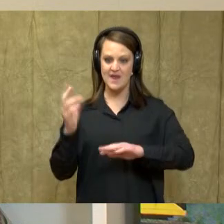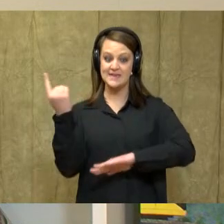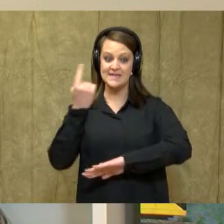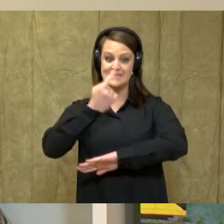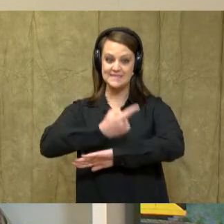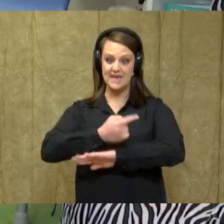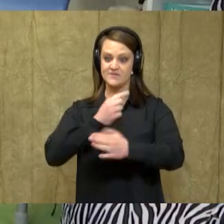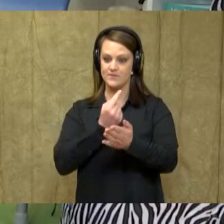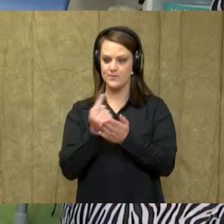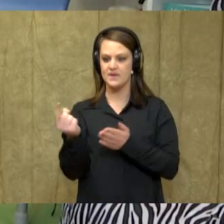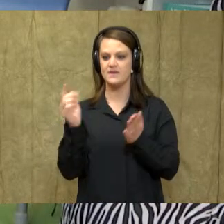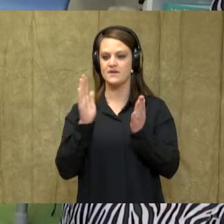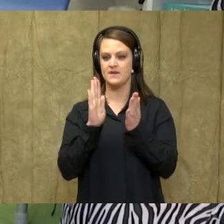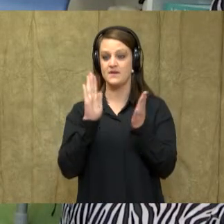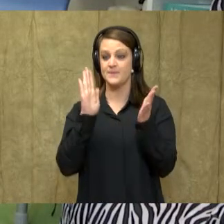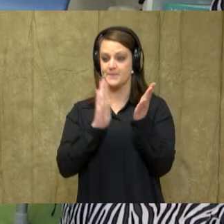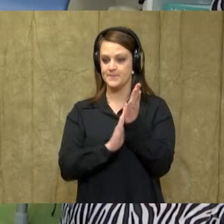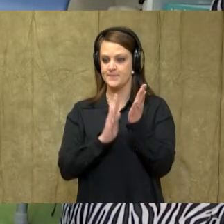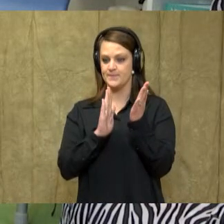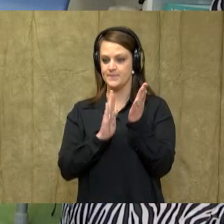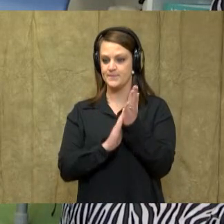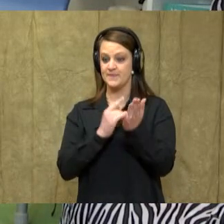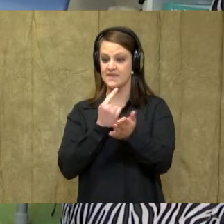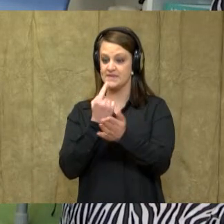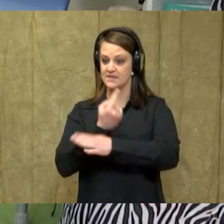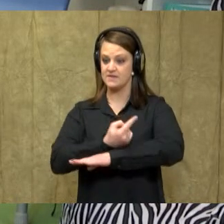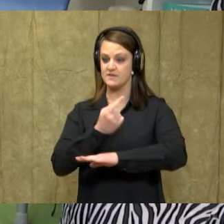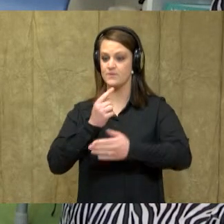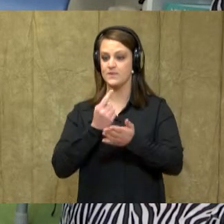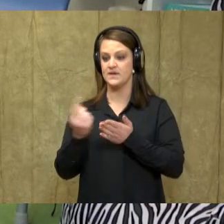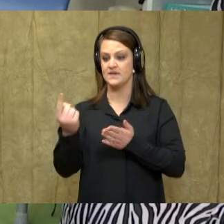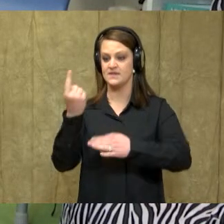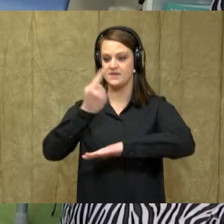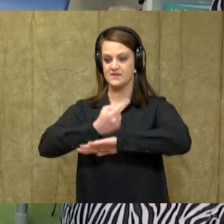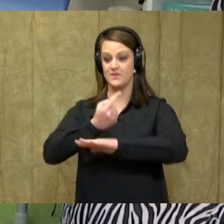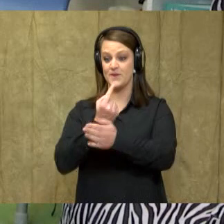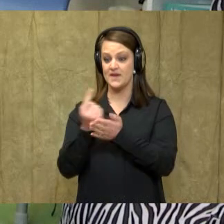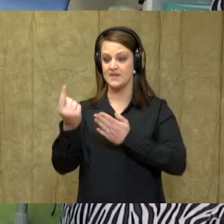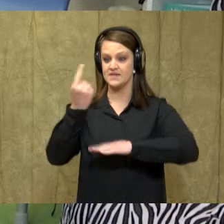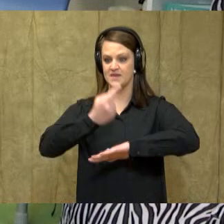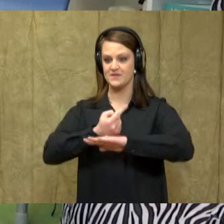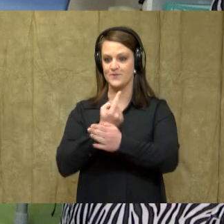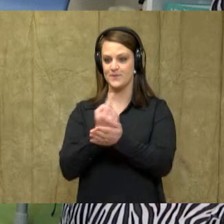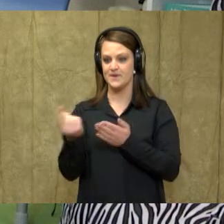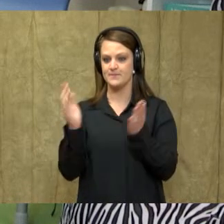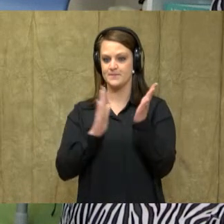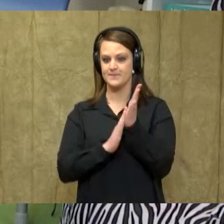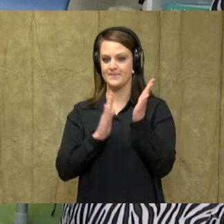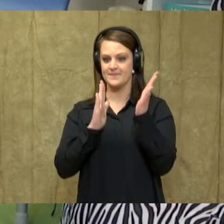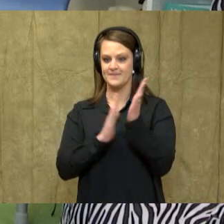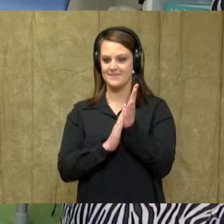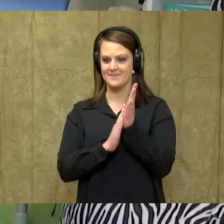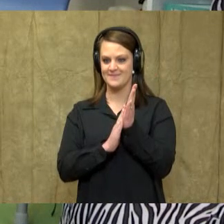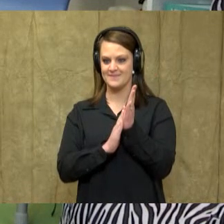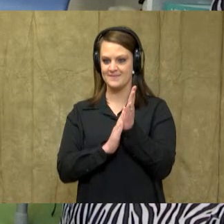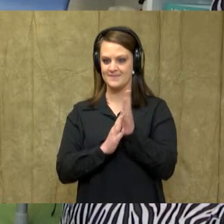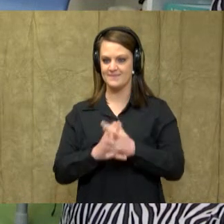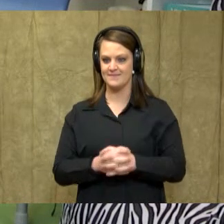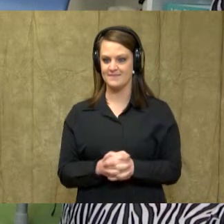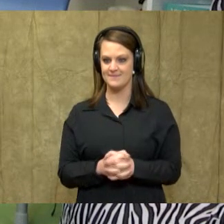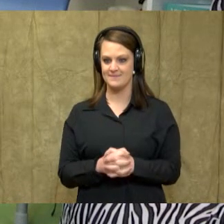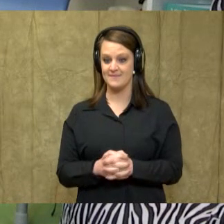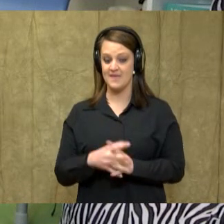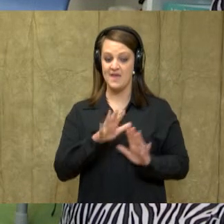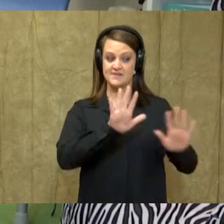Week. Days of the Week. Days of the Week. Days of the Week. Days of the Week.